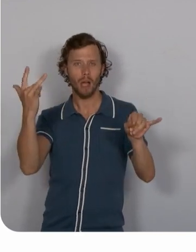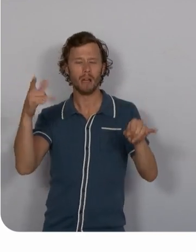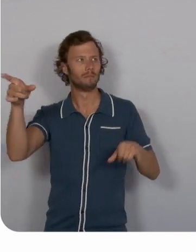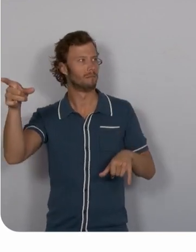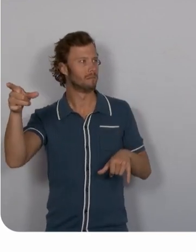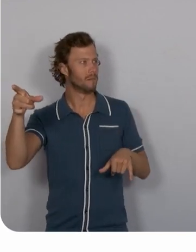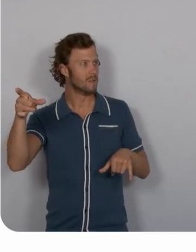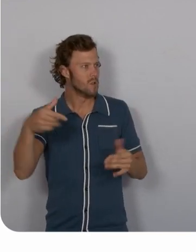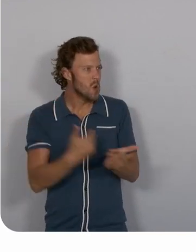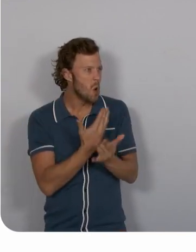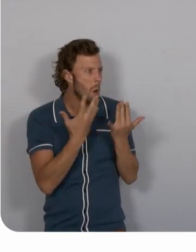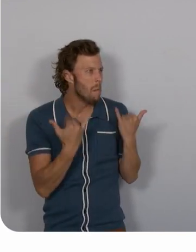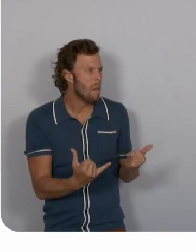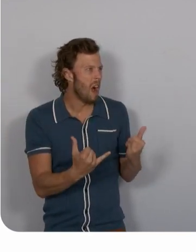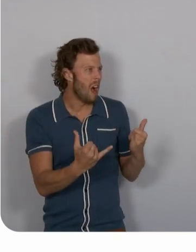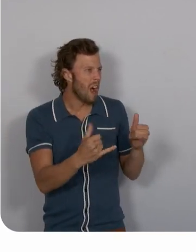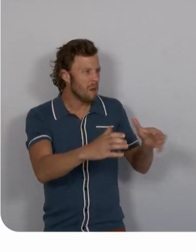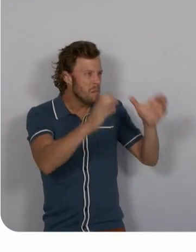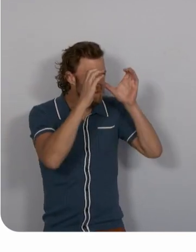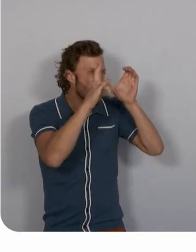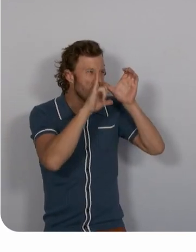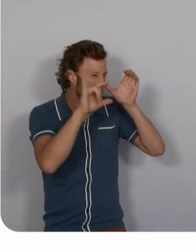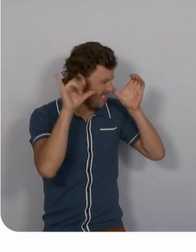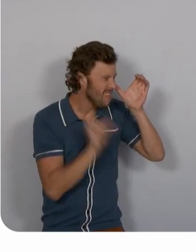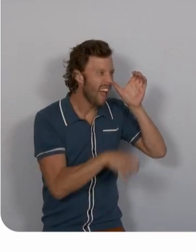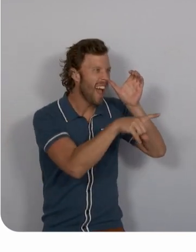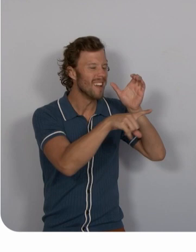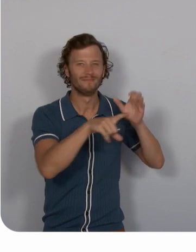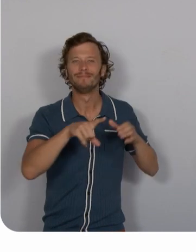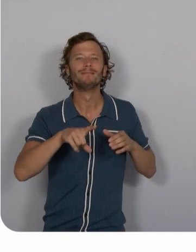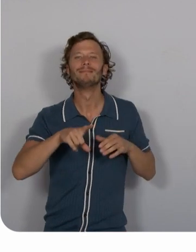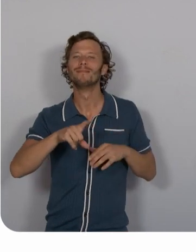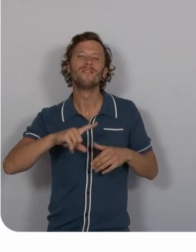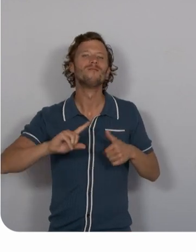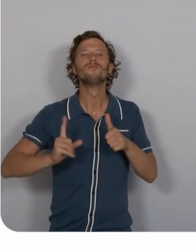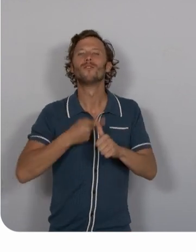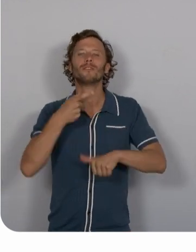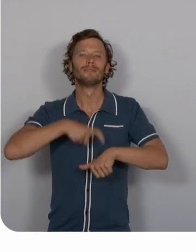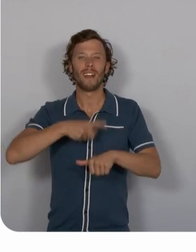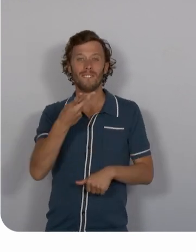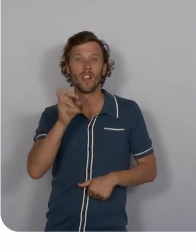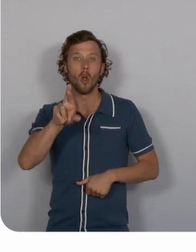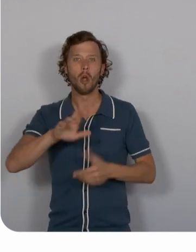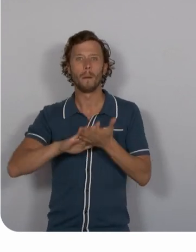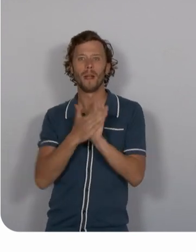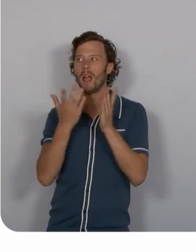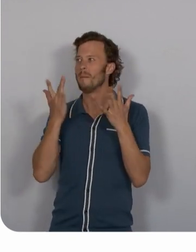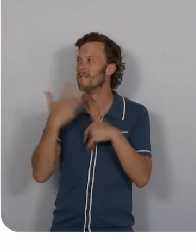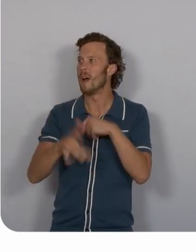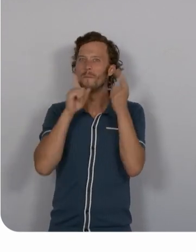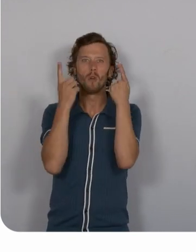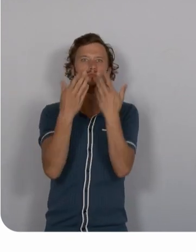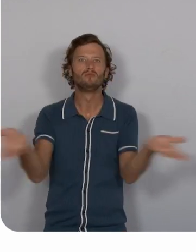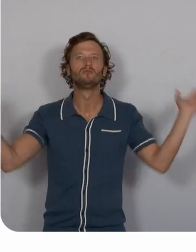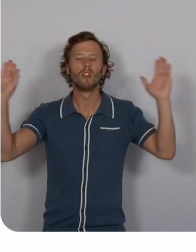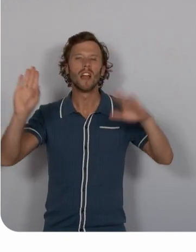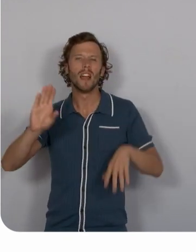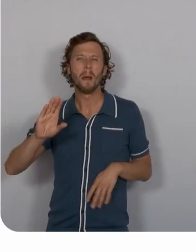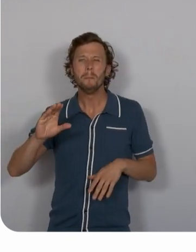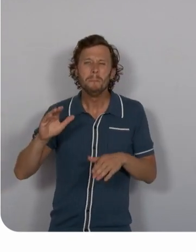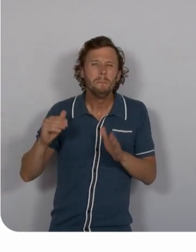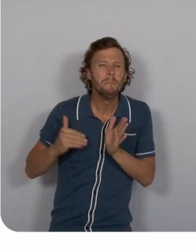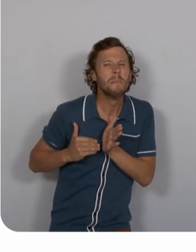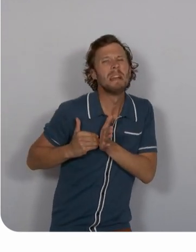be. It's the device that introduced VR to the mainstream. It helped tens of millions of people have